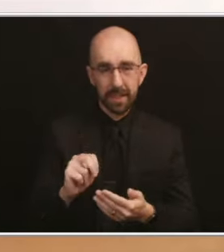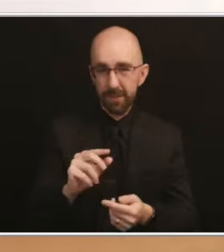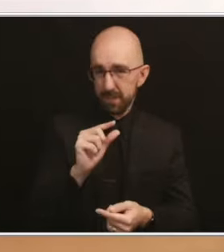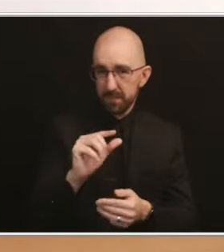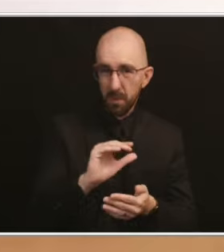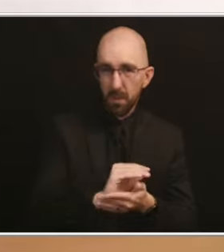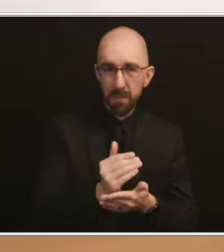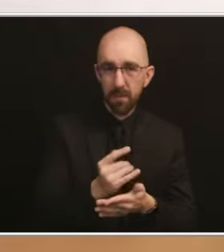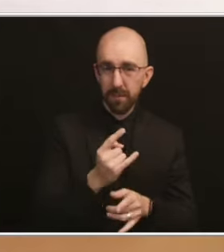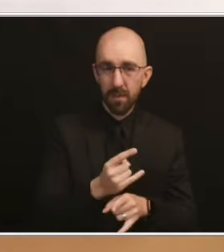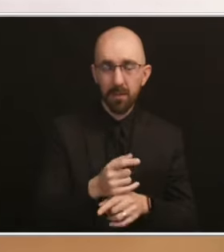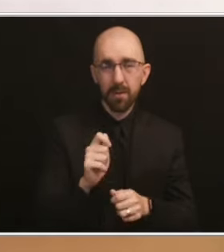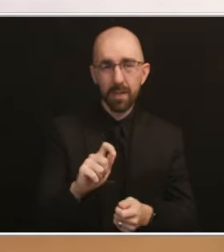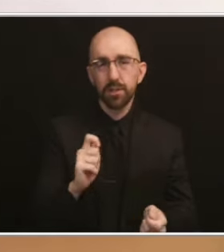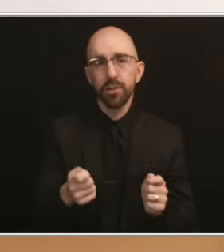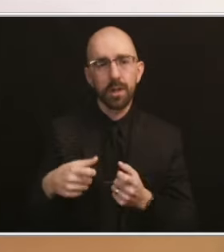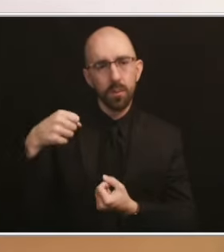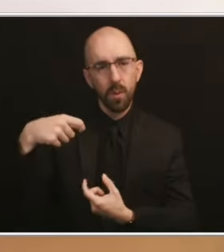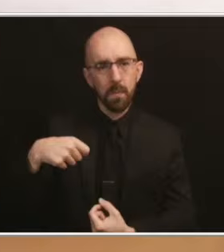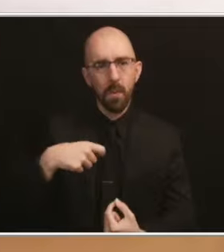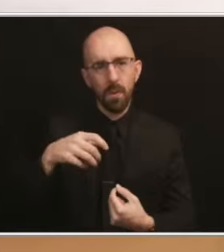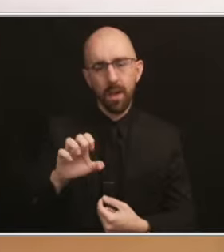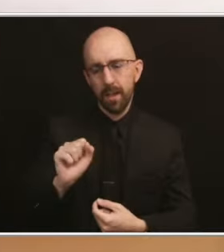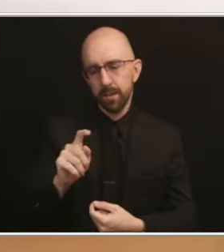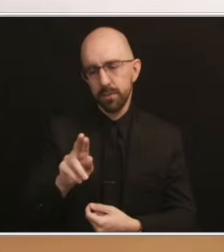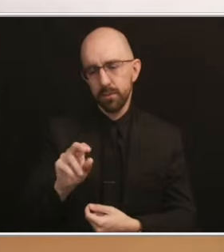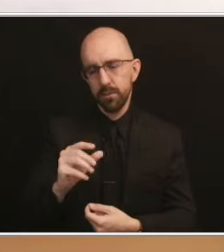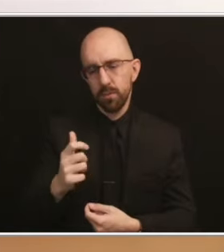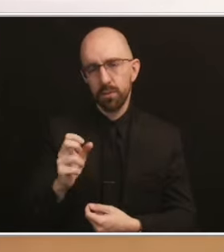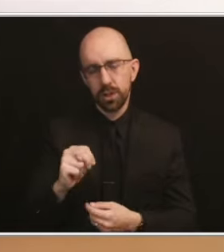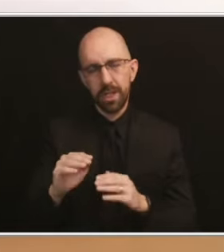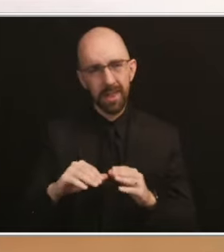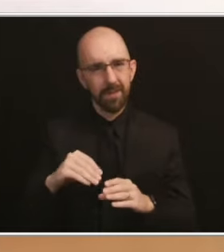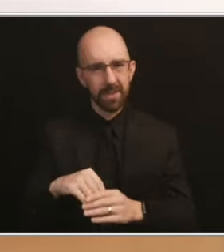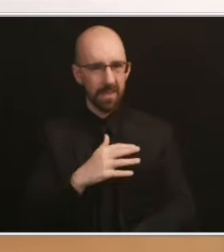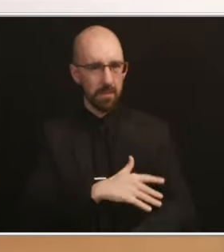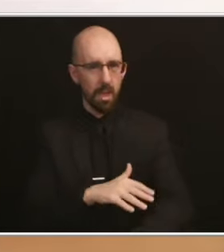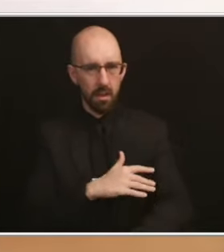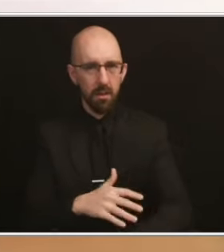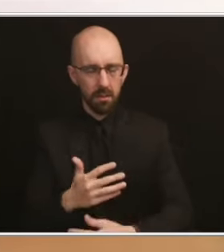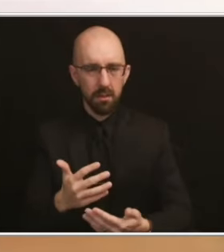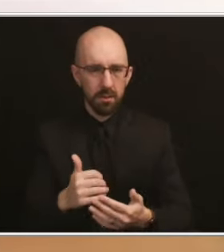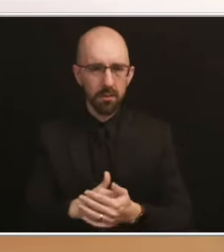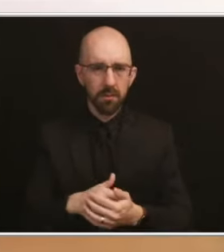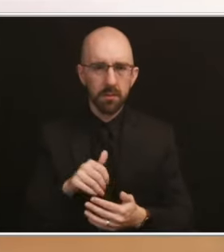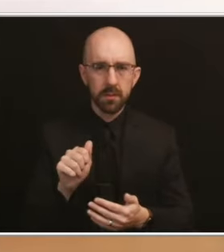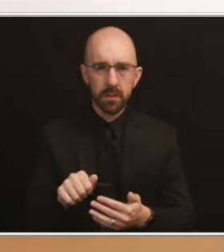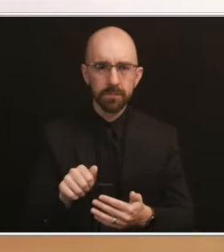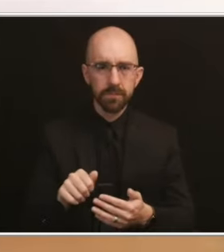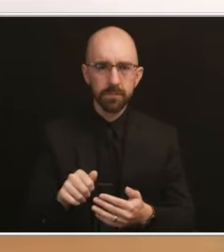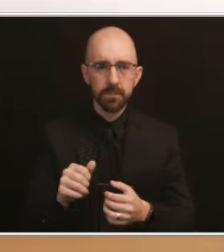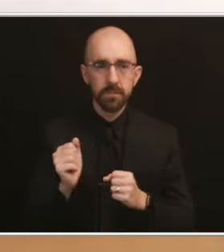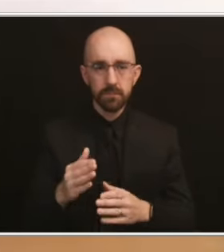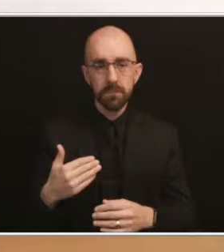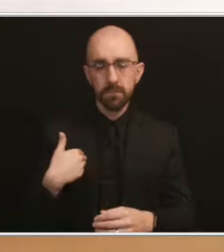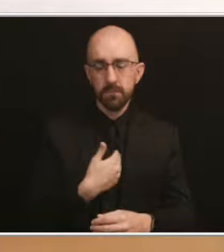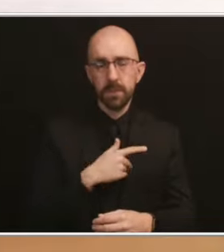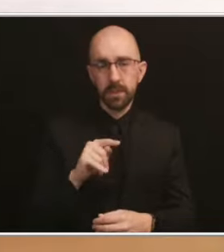alcohol change the hormone levels, the estrogen levels in your bloodstream, and induce breast tissue growth